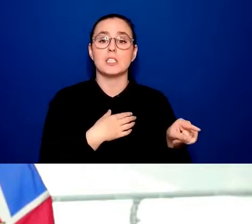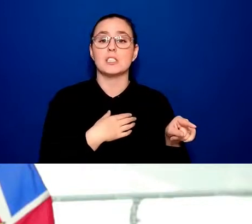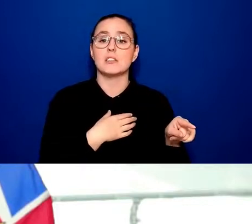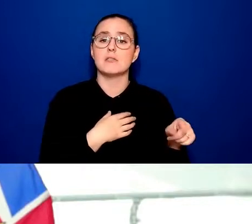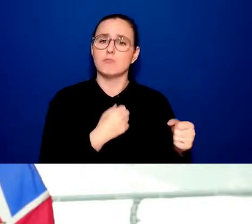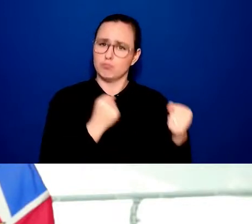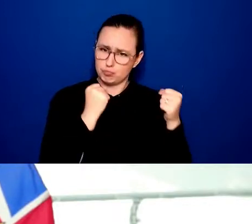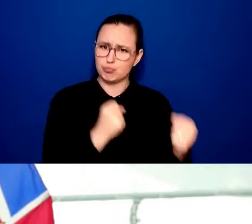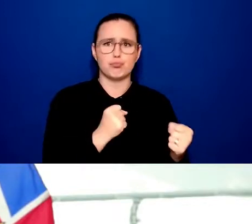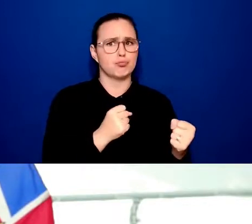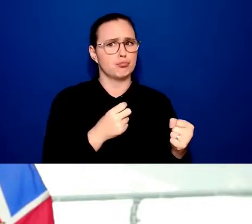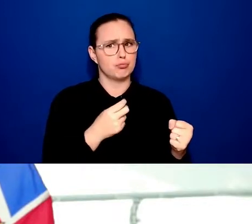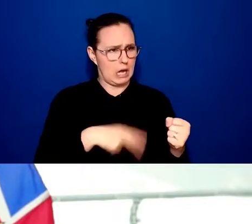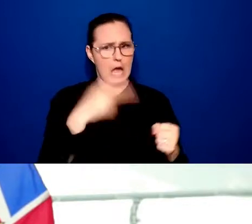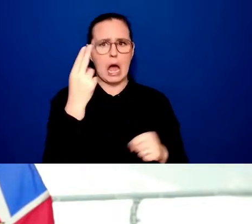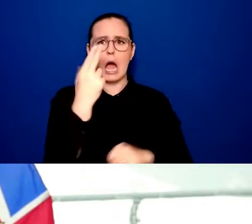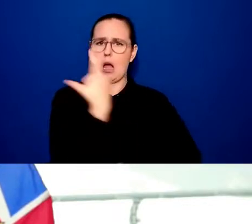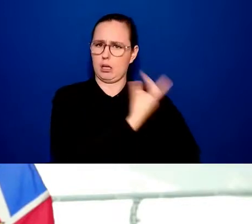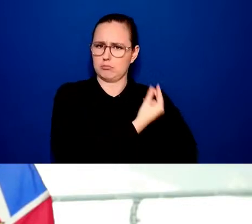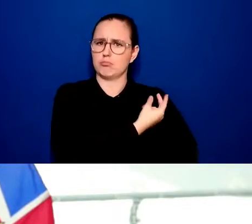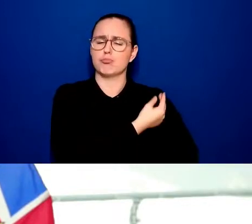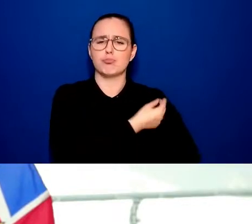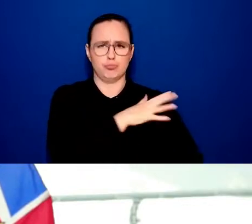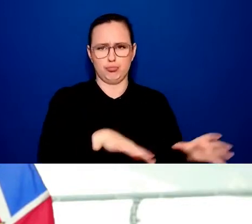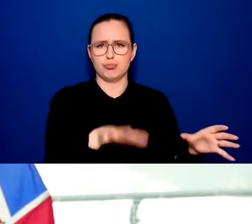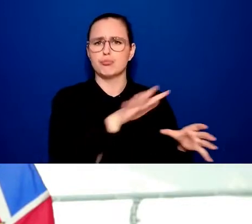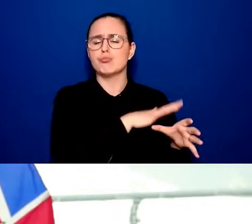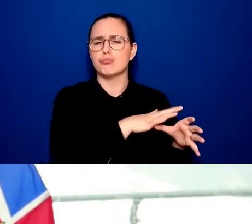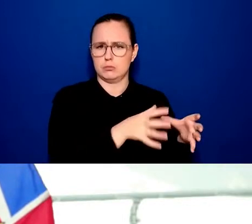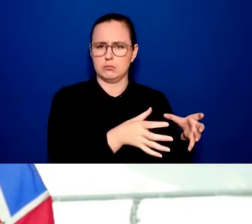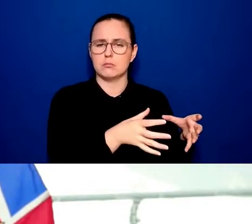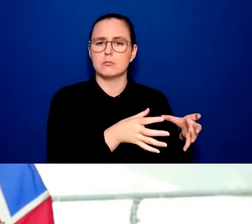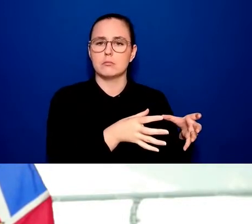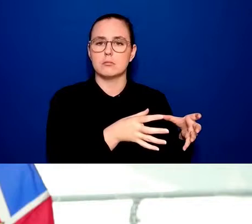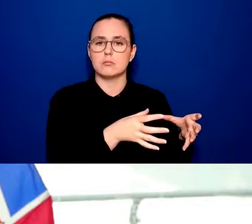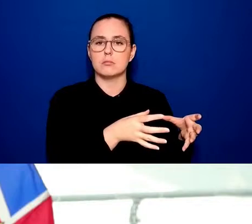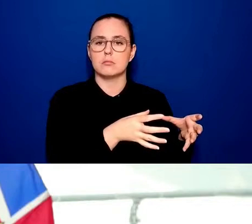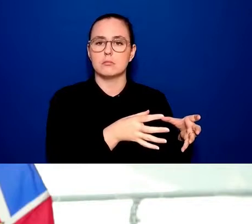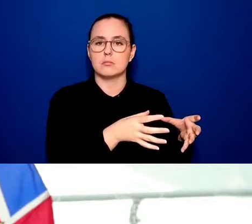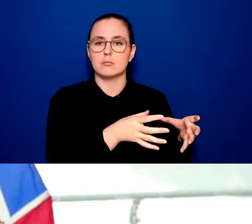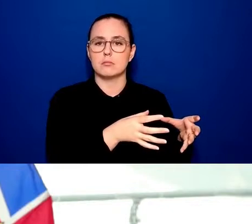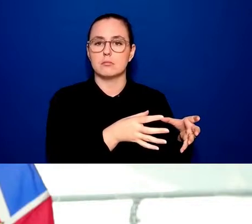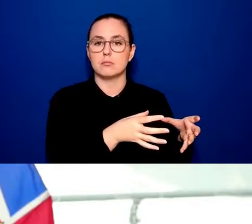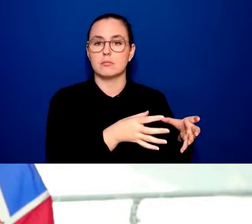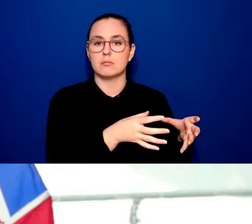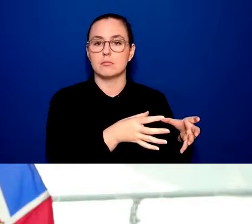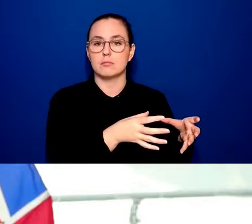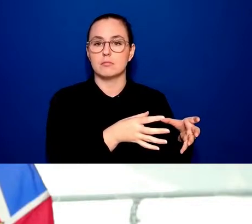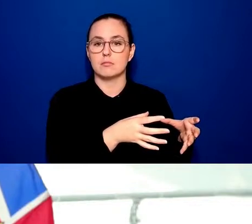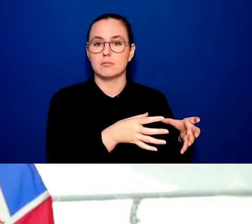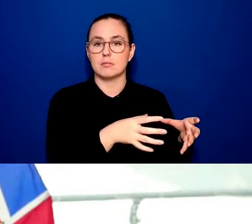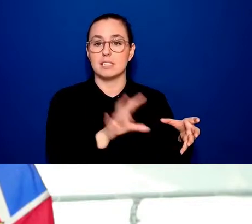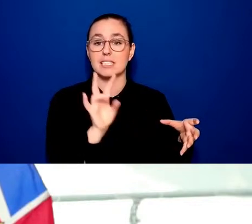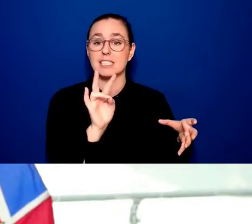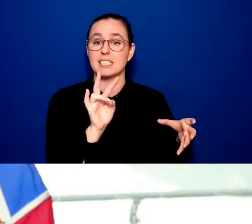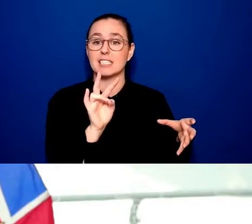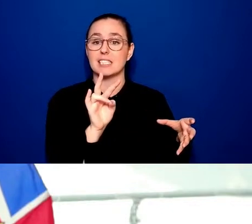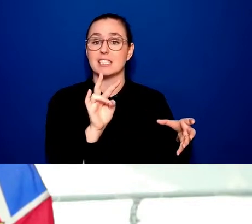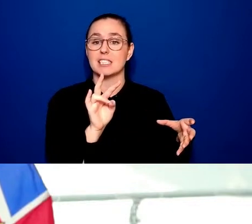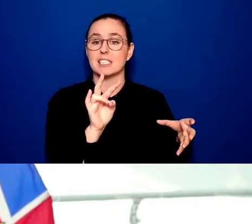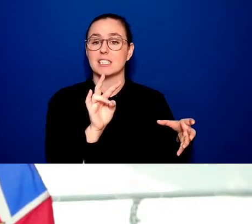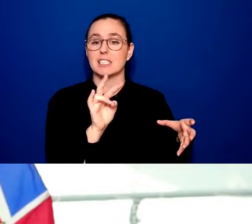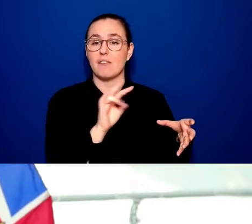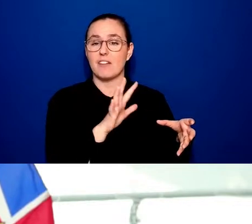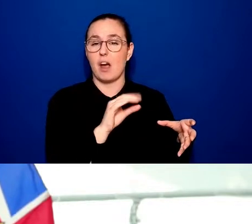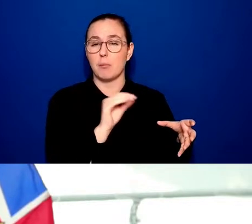average, vaccination rate, meaning 12.5% unvaccinated, and a 75% rate, or